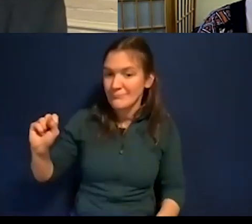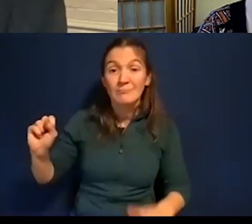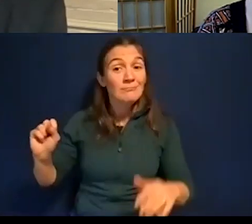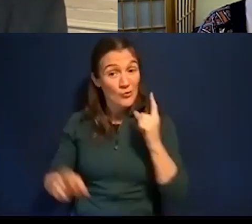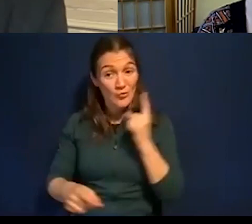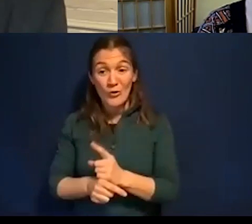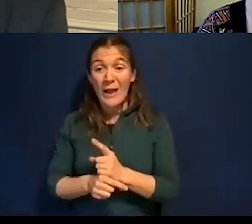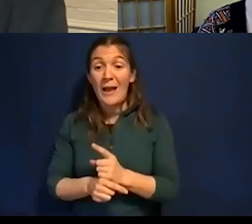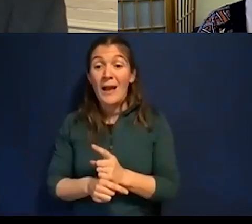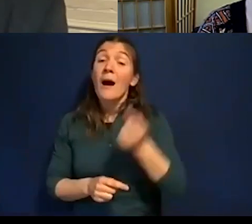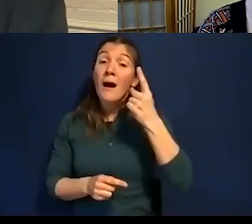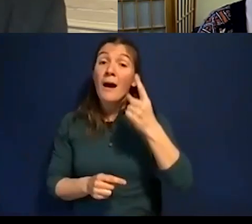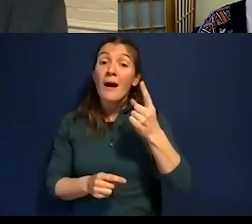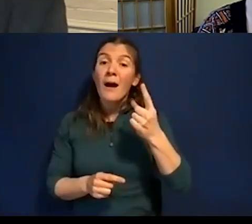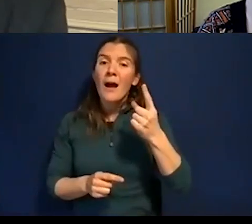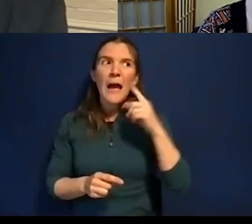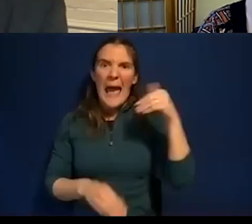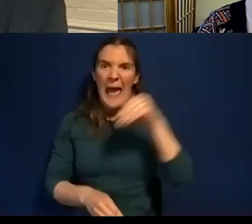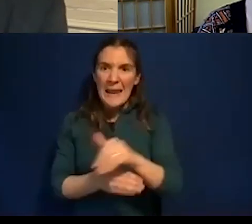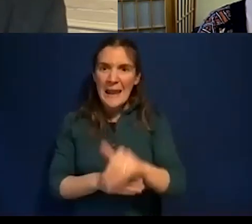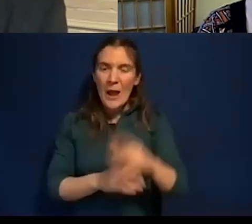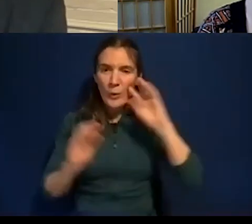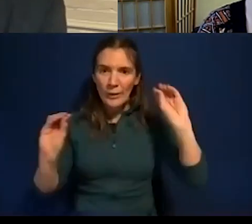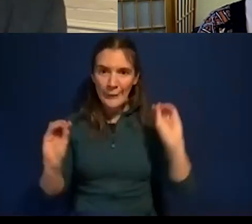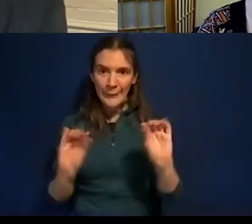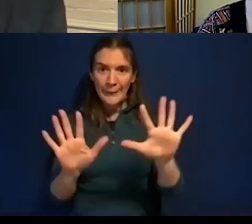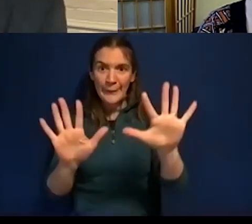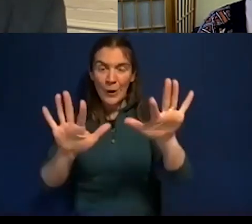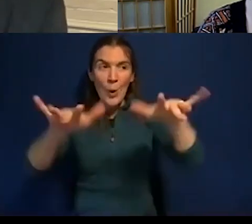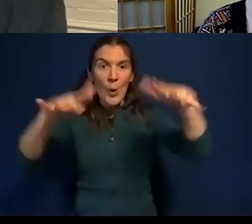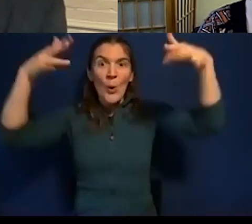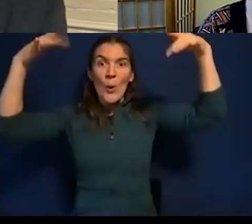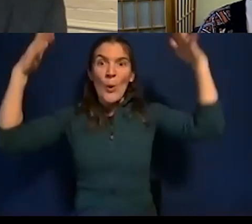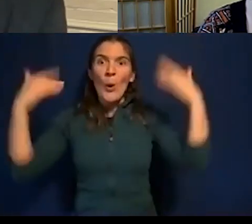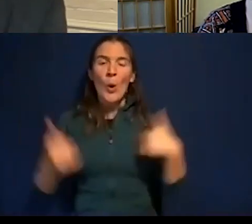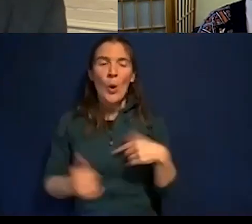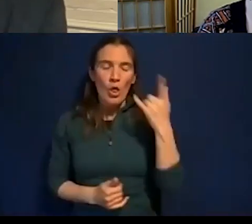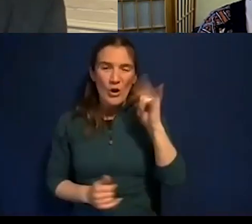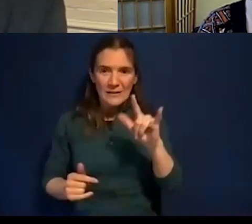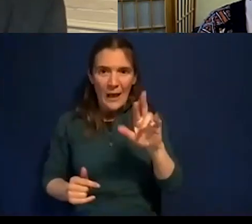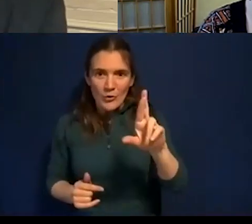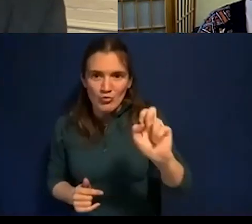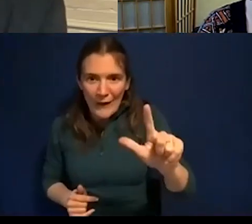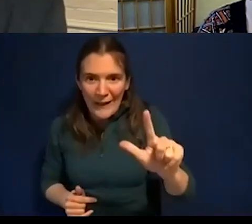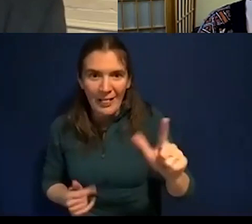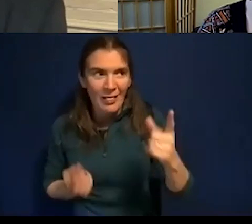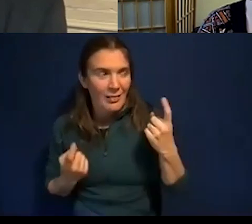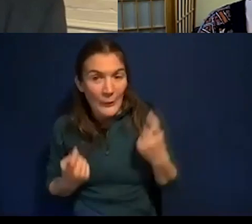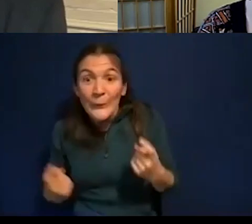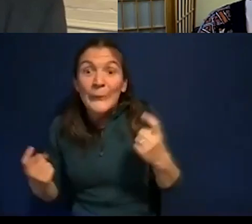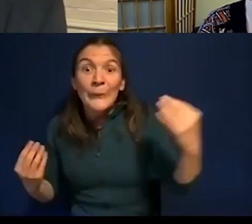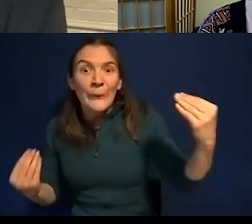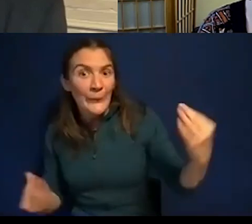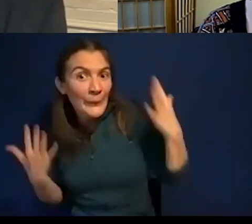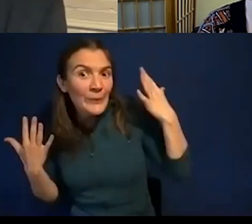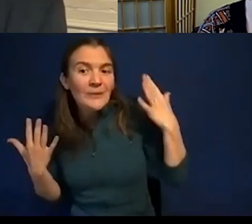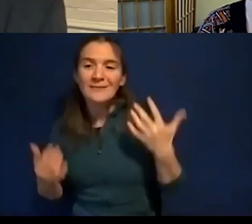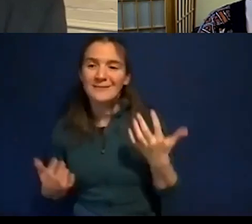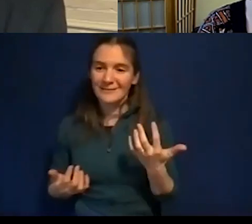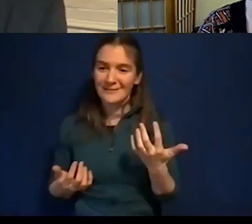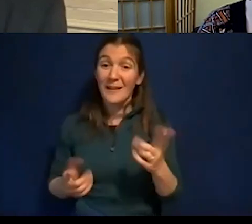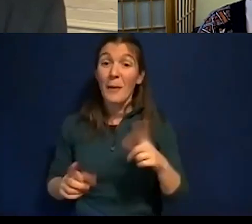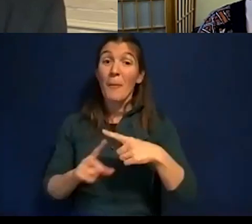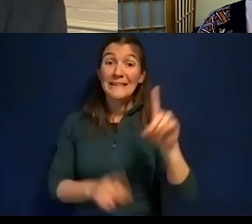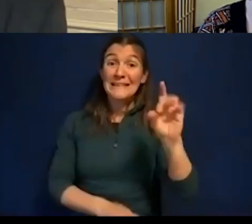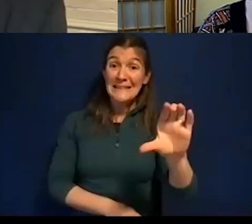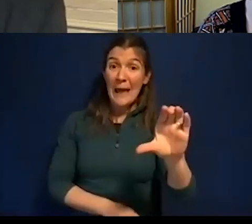it's the fact that it comes to life at night that is really it was the key to it. Yeah. So, and as you know, in